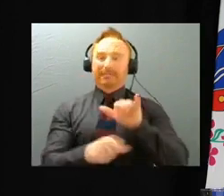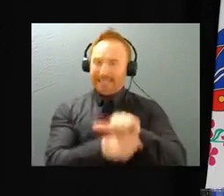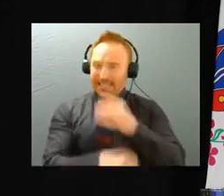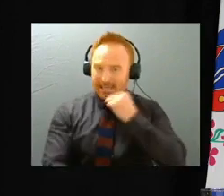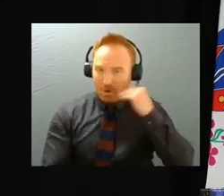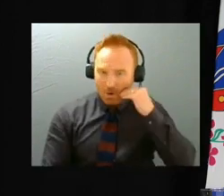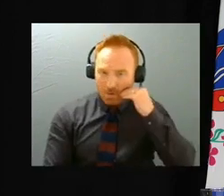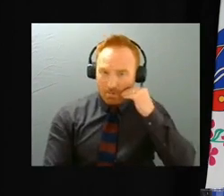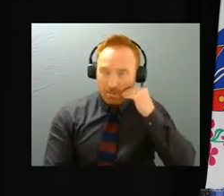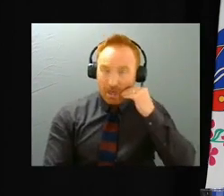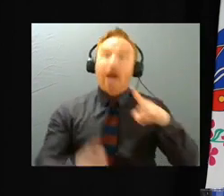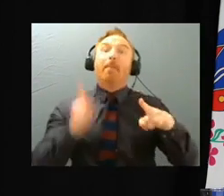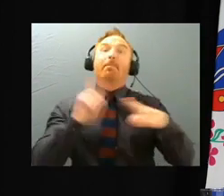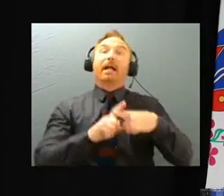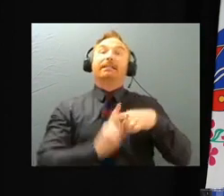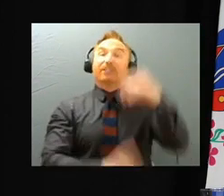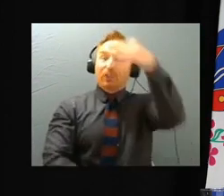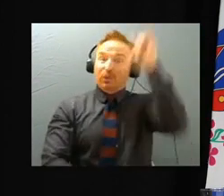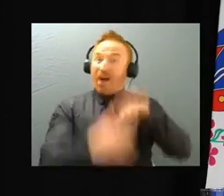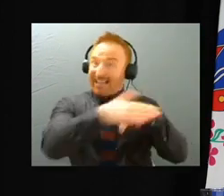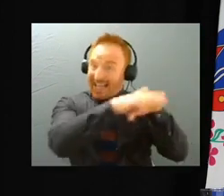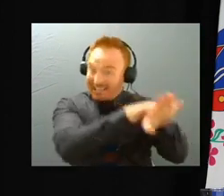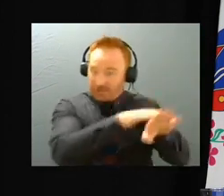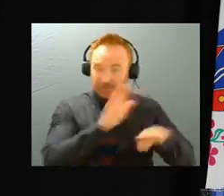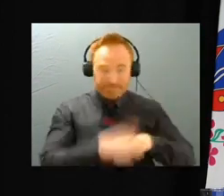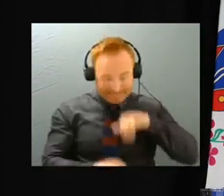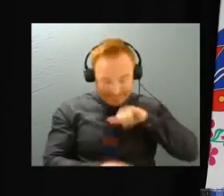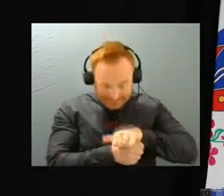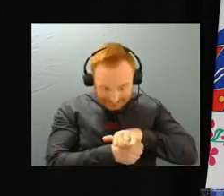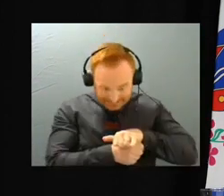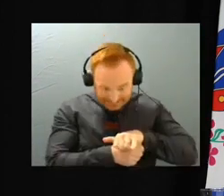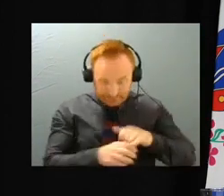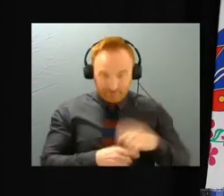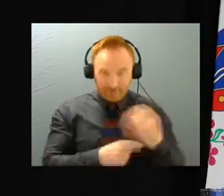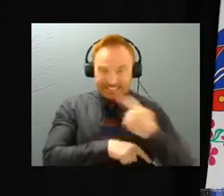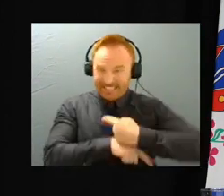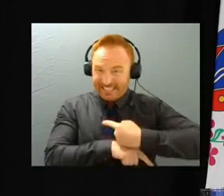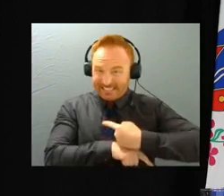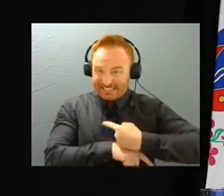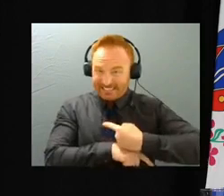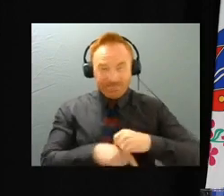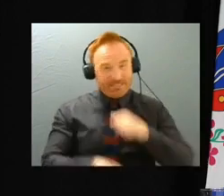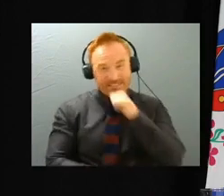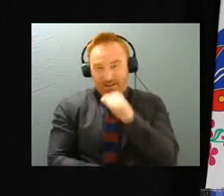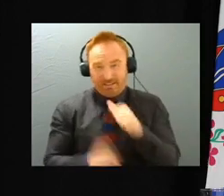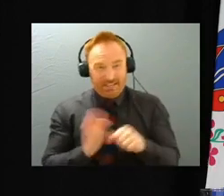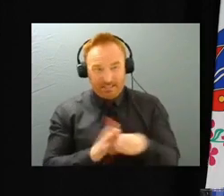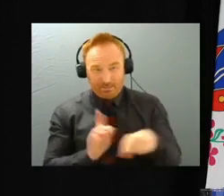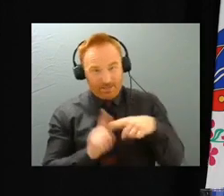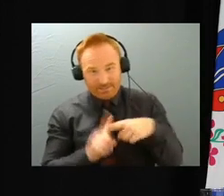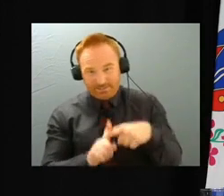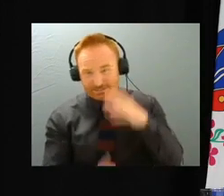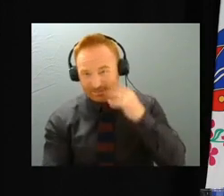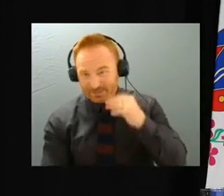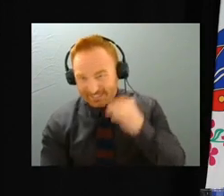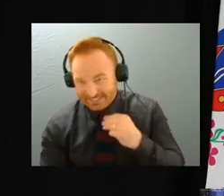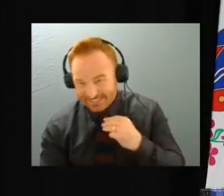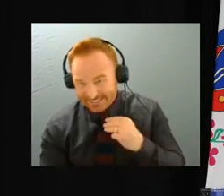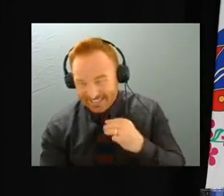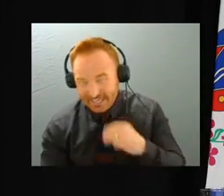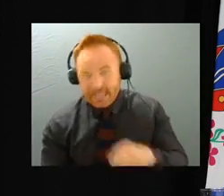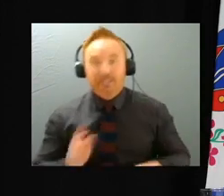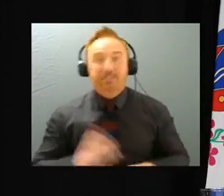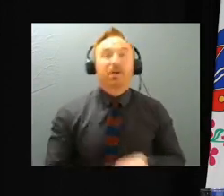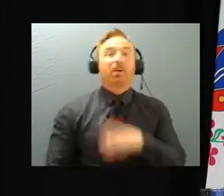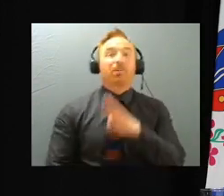enter Yukon unless for work or other pressing reasons. For the next few weeks, while the BC and Northern bubble begins, people